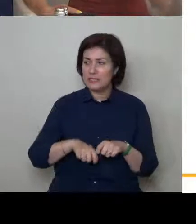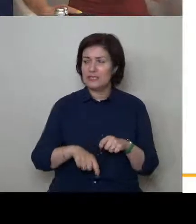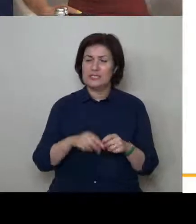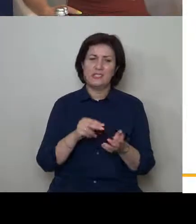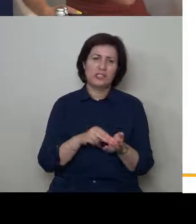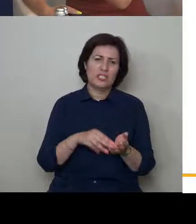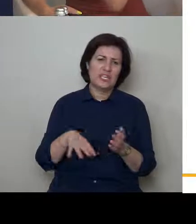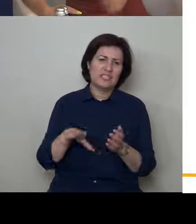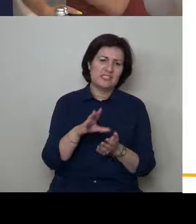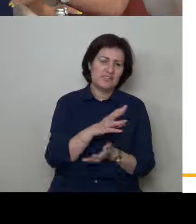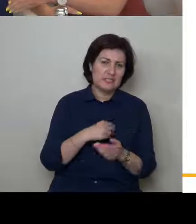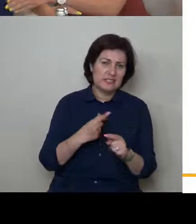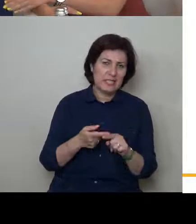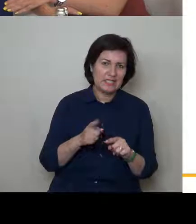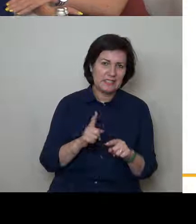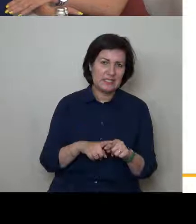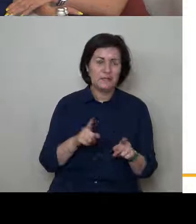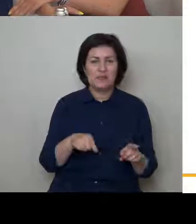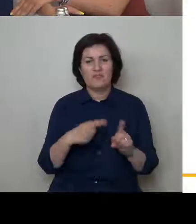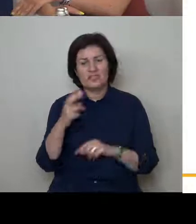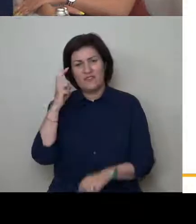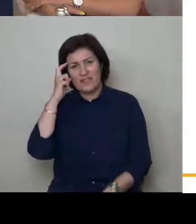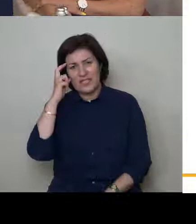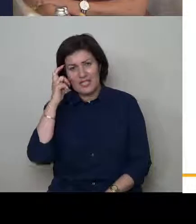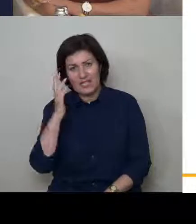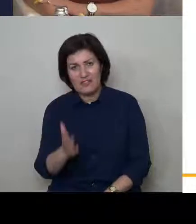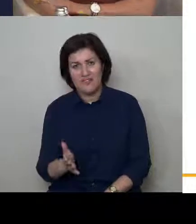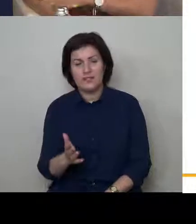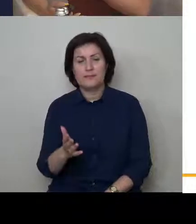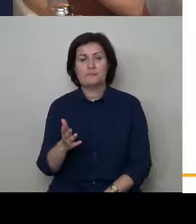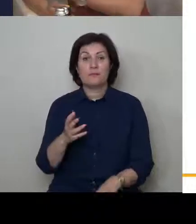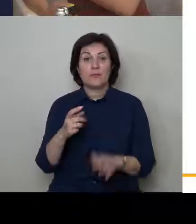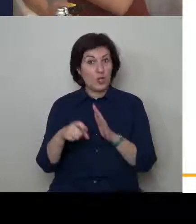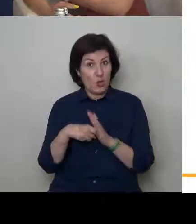a computer analysis,